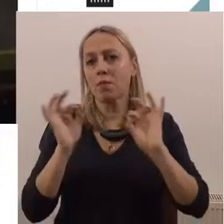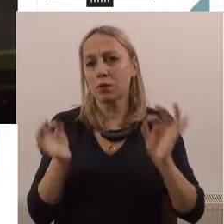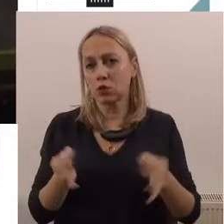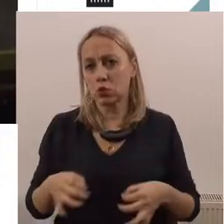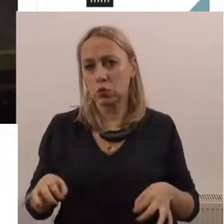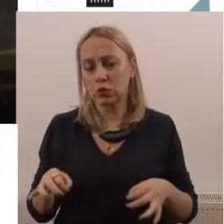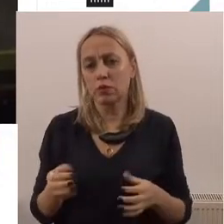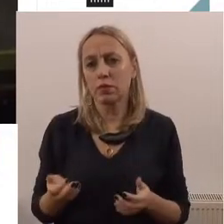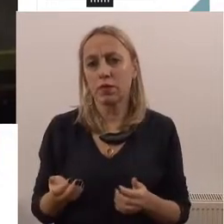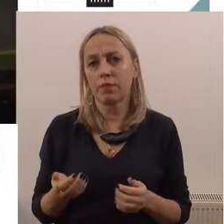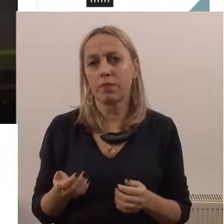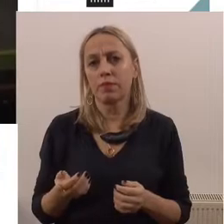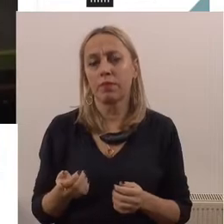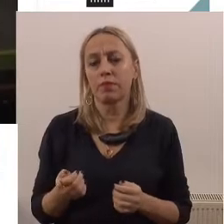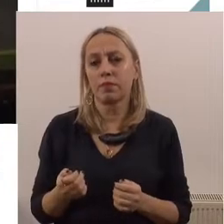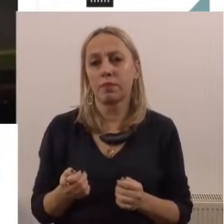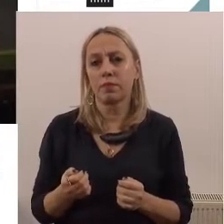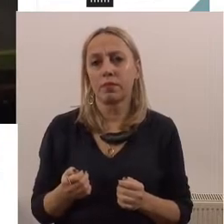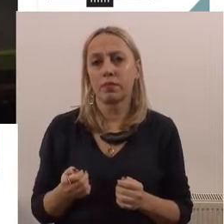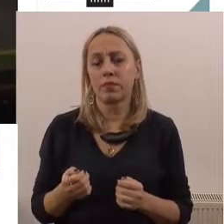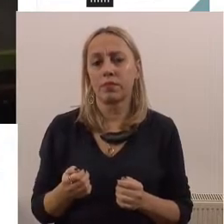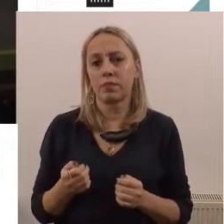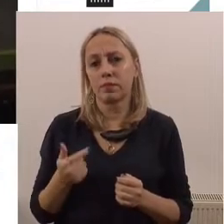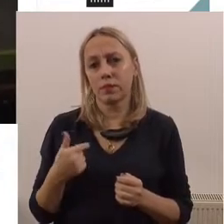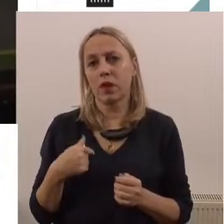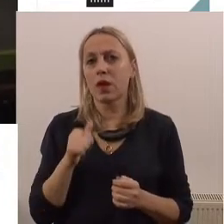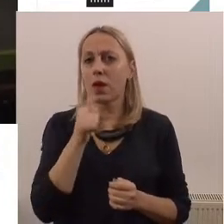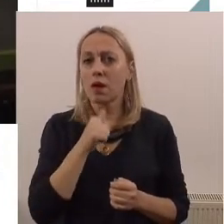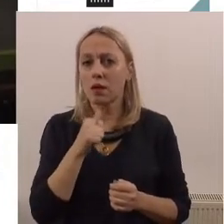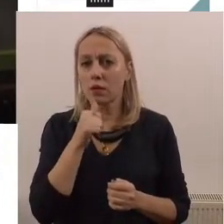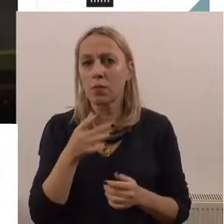linked to the projects of contemporary art.